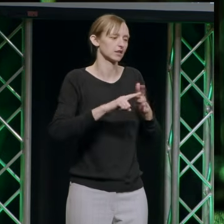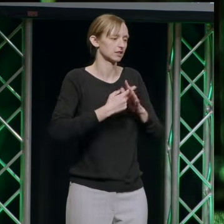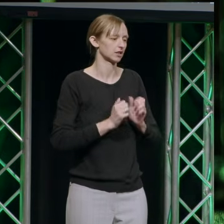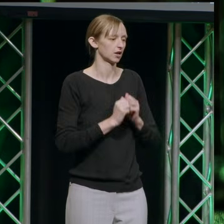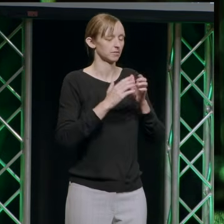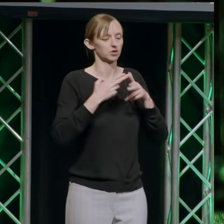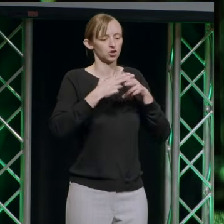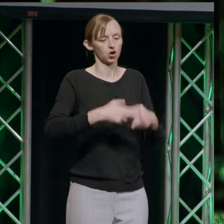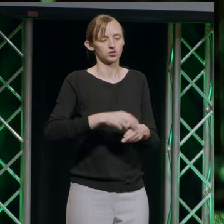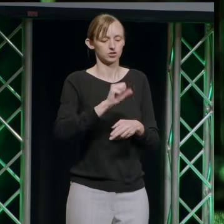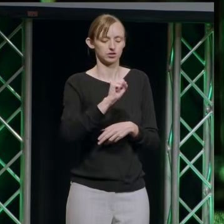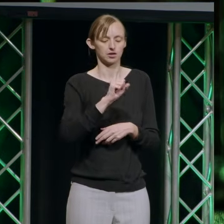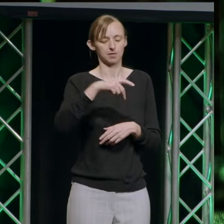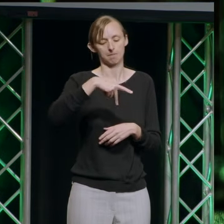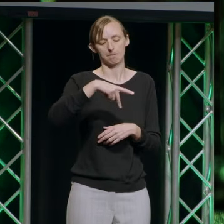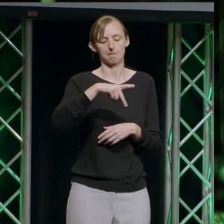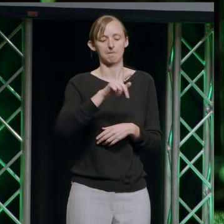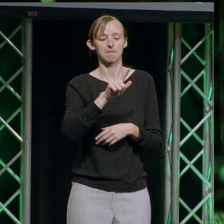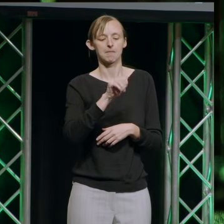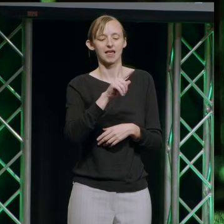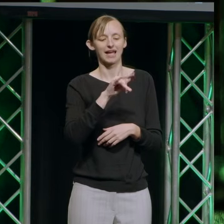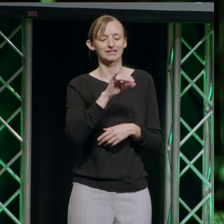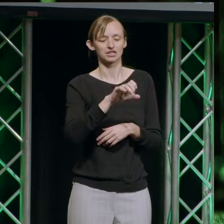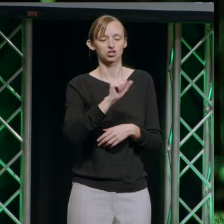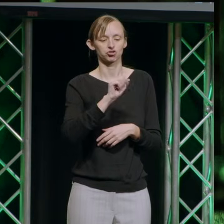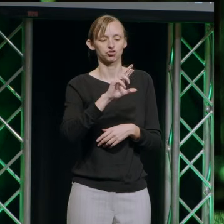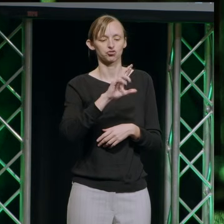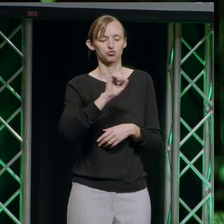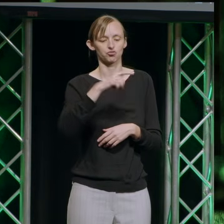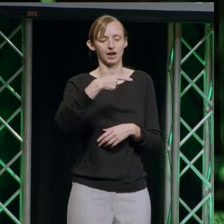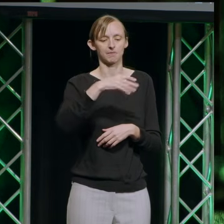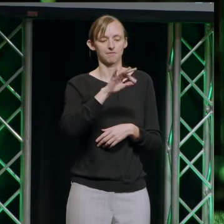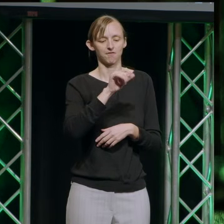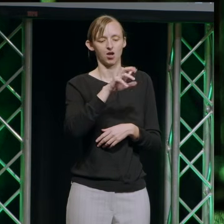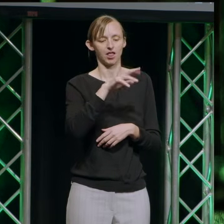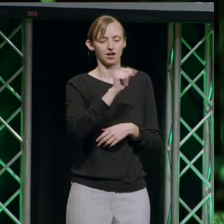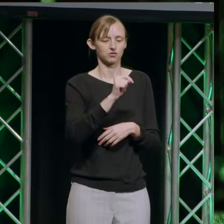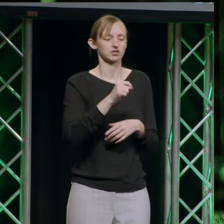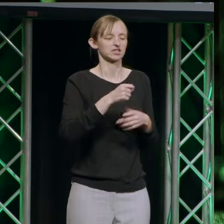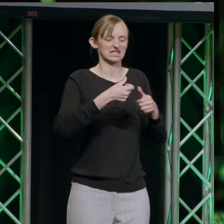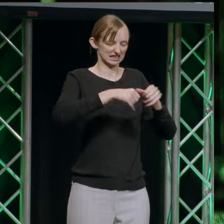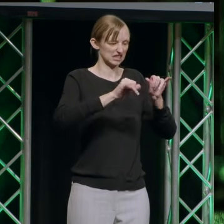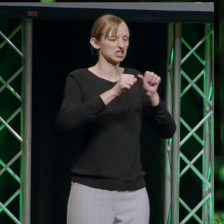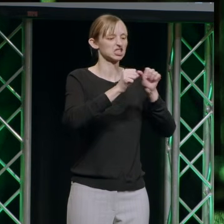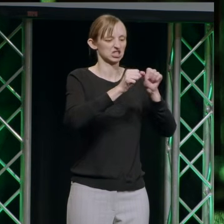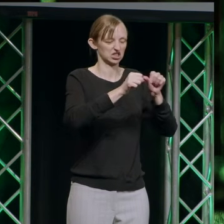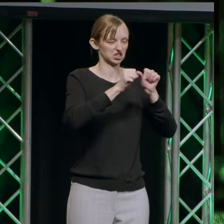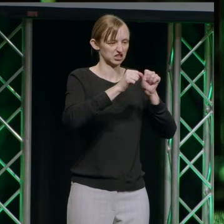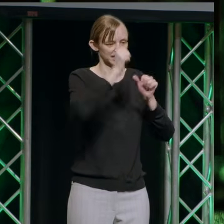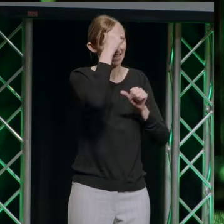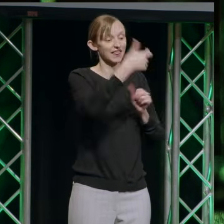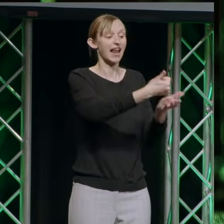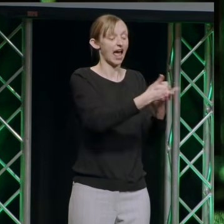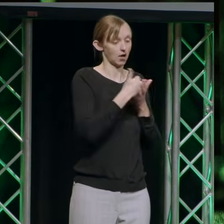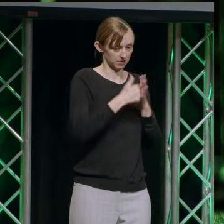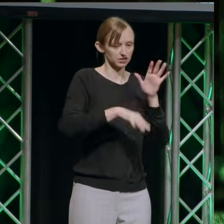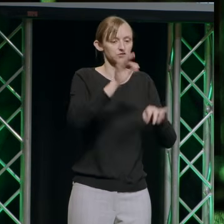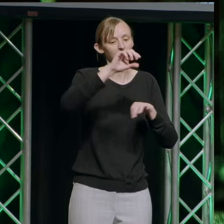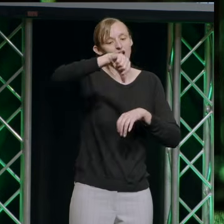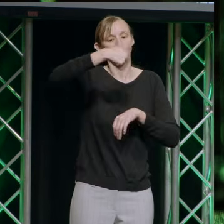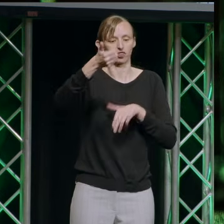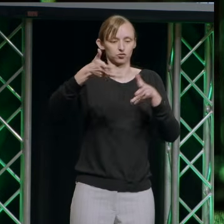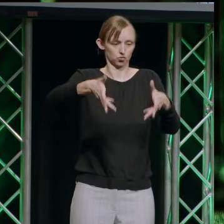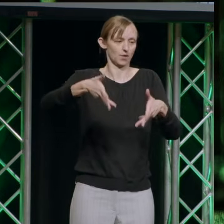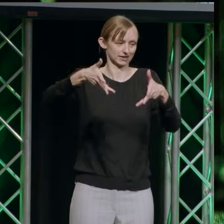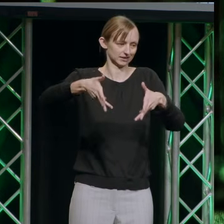Plastic Scrapwala. It's still up and running in India, and they've been helping us source some of our waste too. Good, great model too. That's so